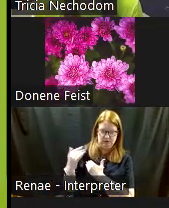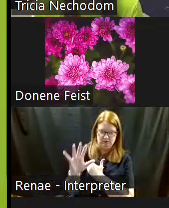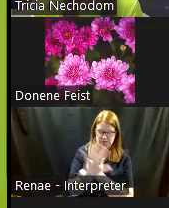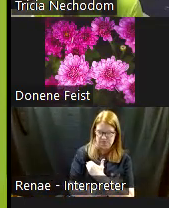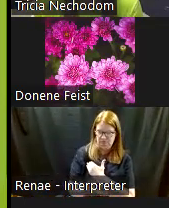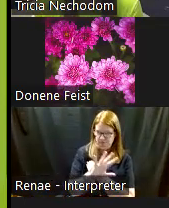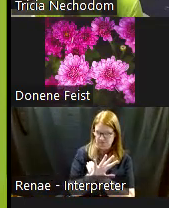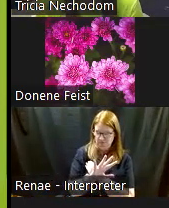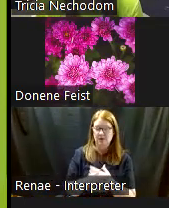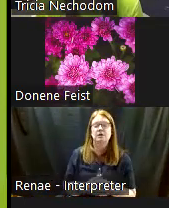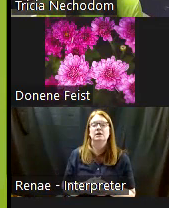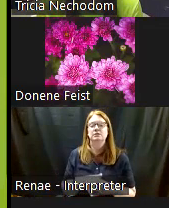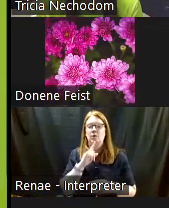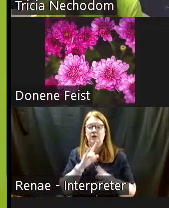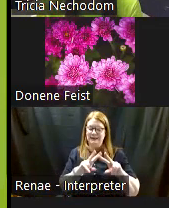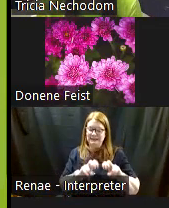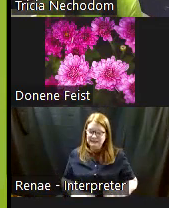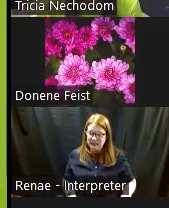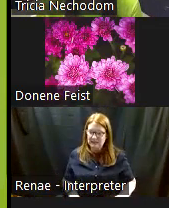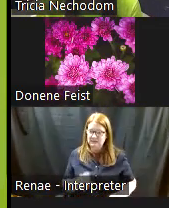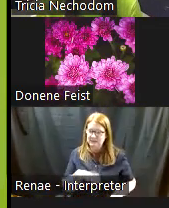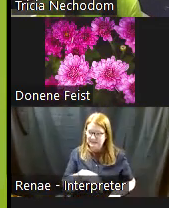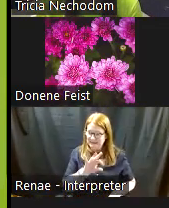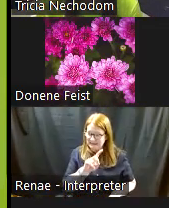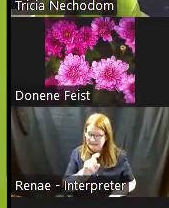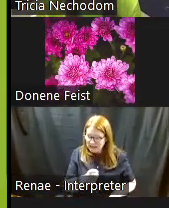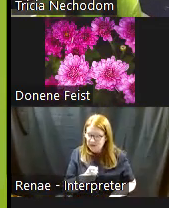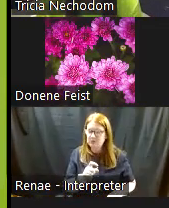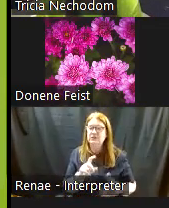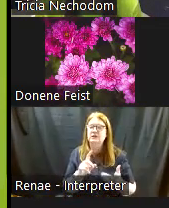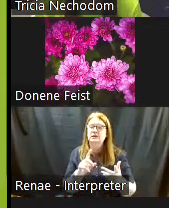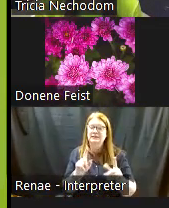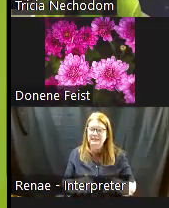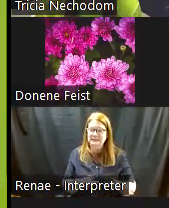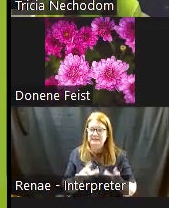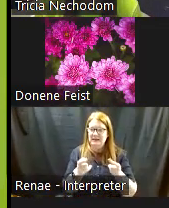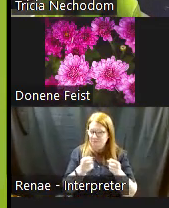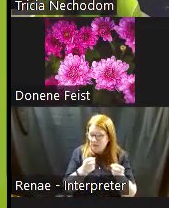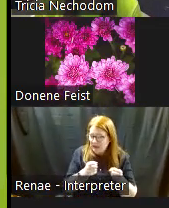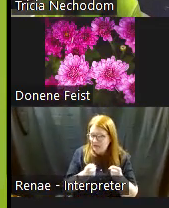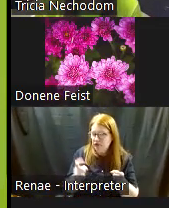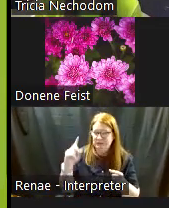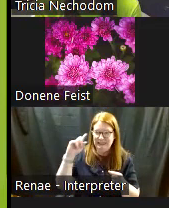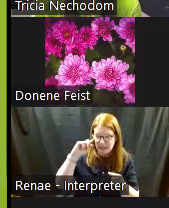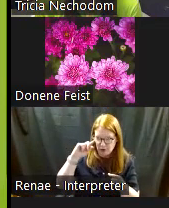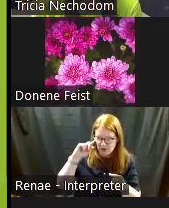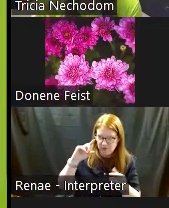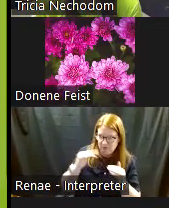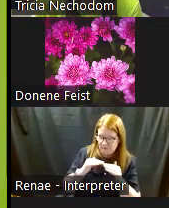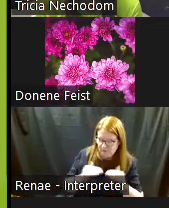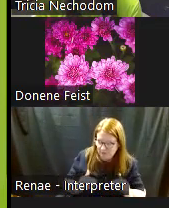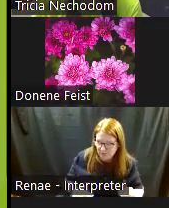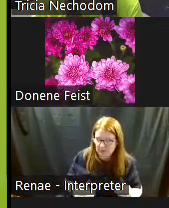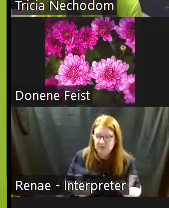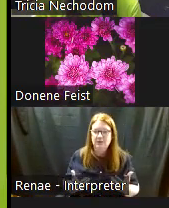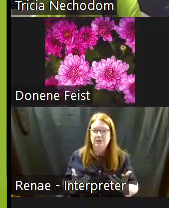audiologist is to assess, diagnose, treat, and manage hearing differences in children. And I always try to kind of acknowledge